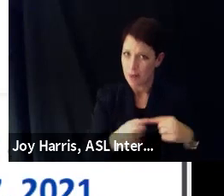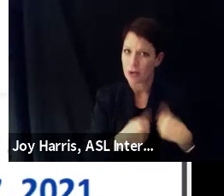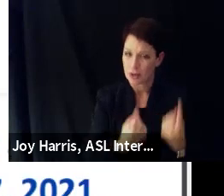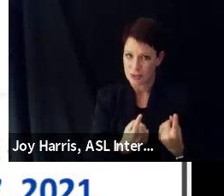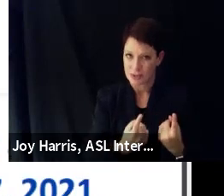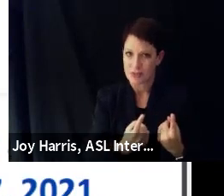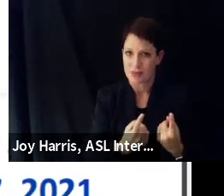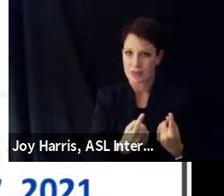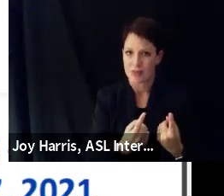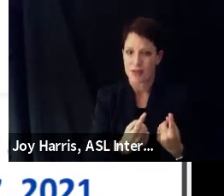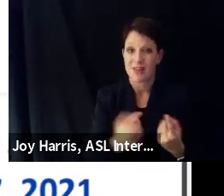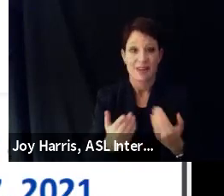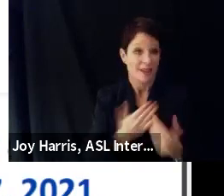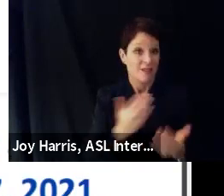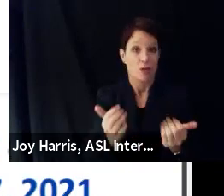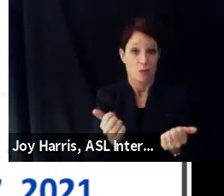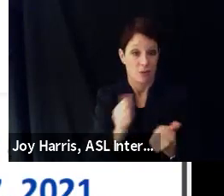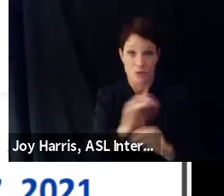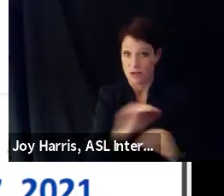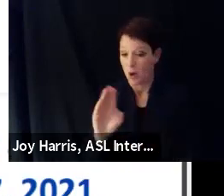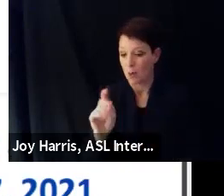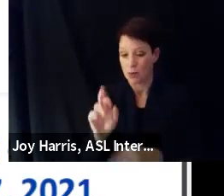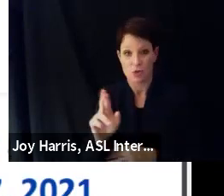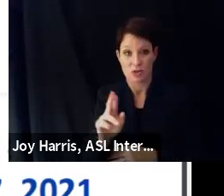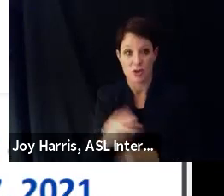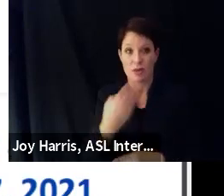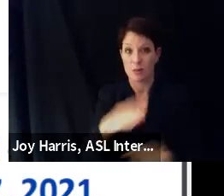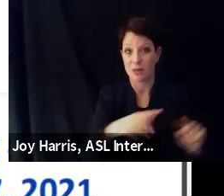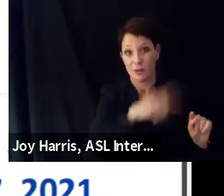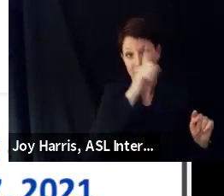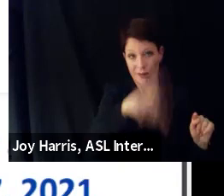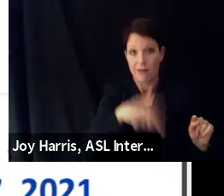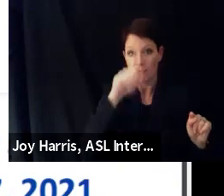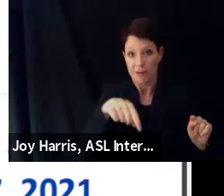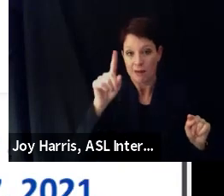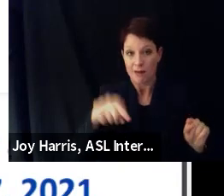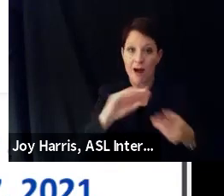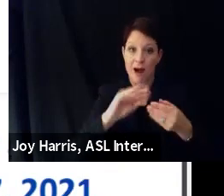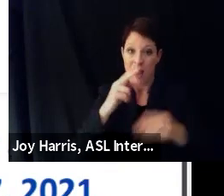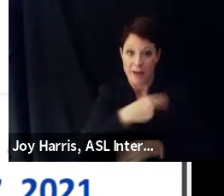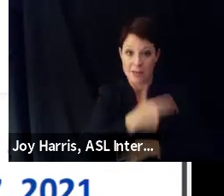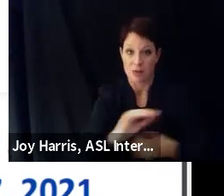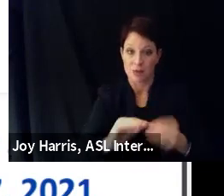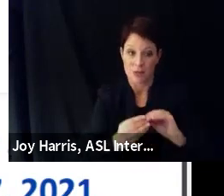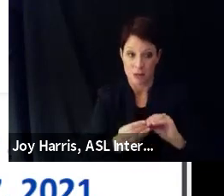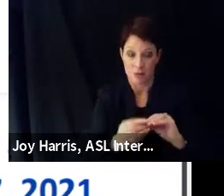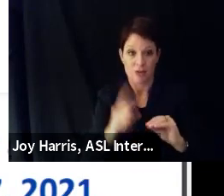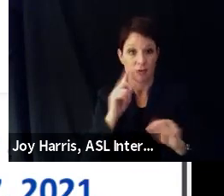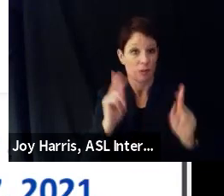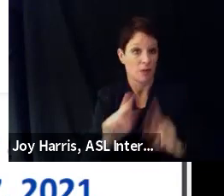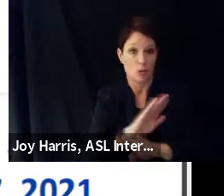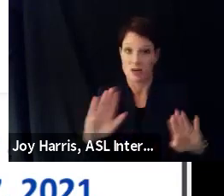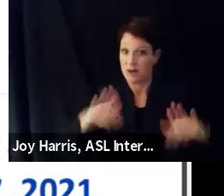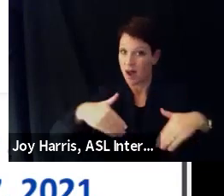without the booster, they're really low. And the blue lines are hospitalization rates for the unvaccinated,